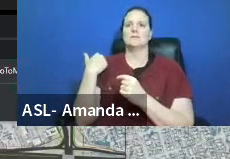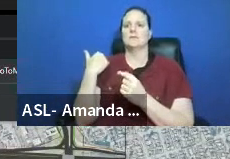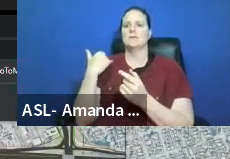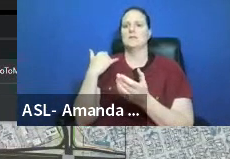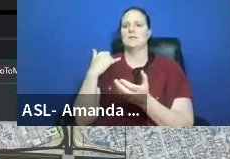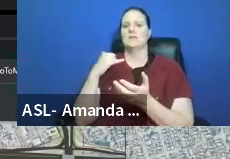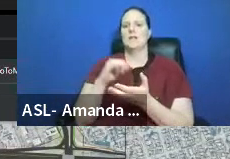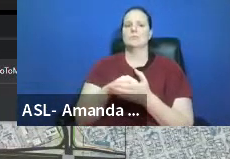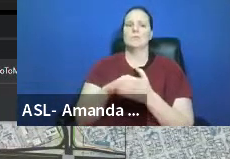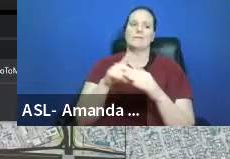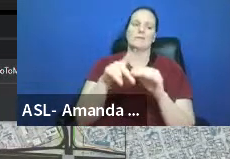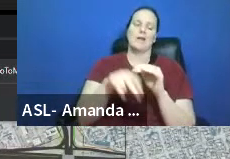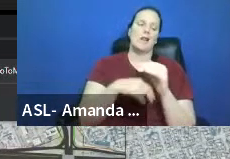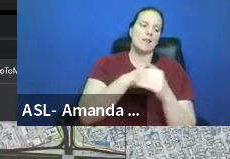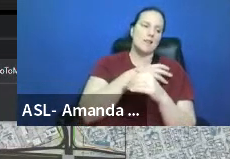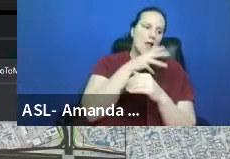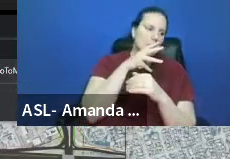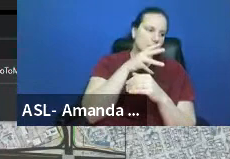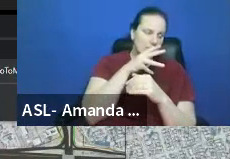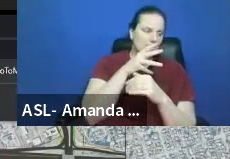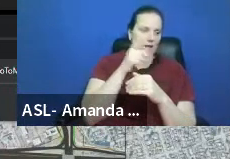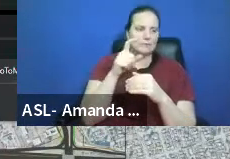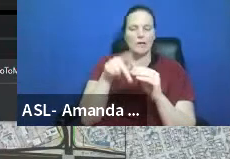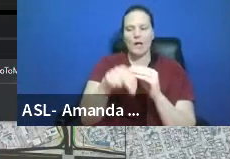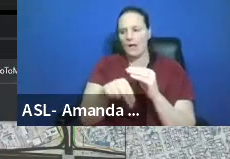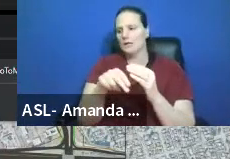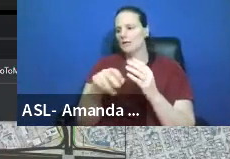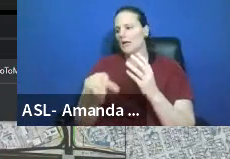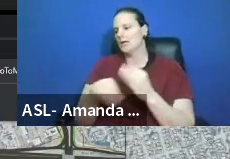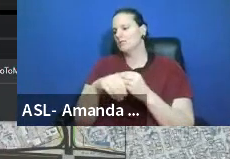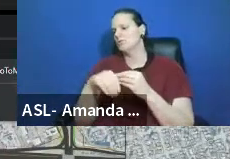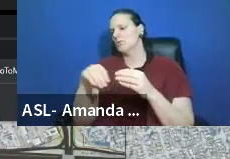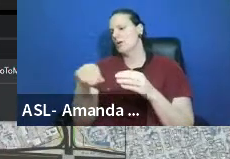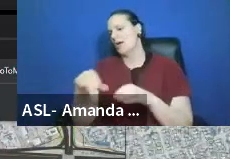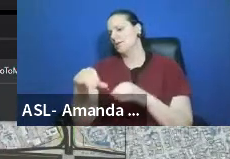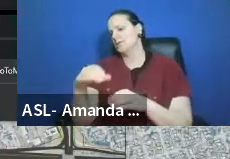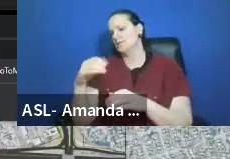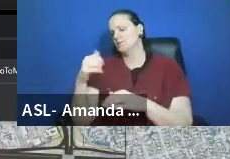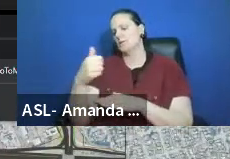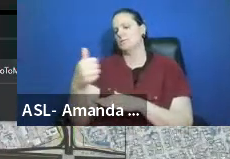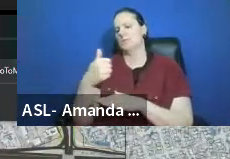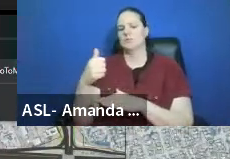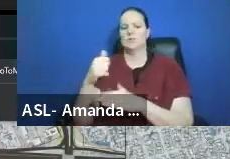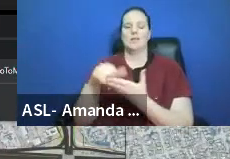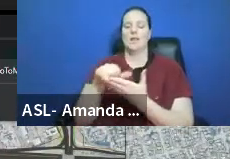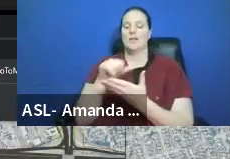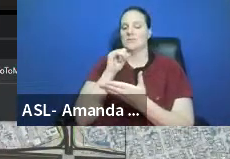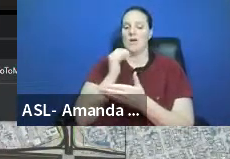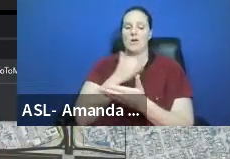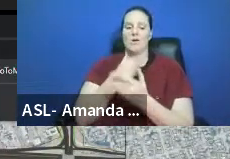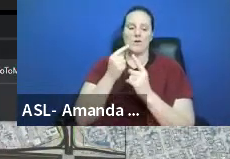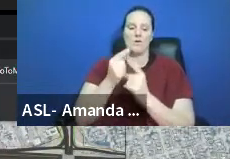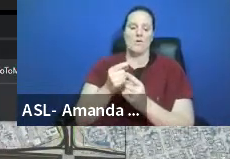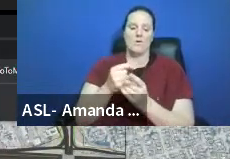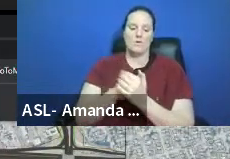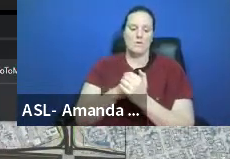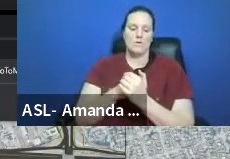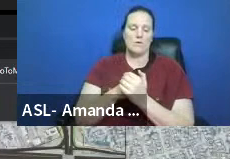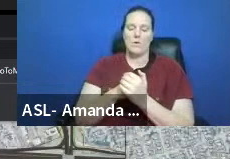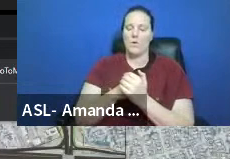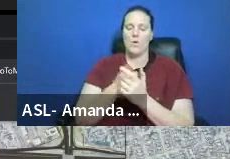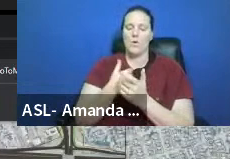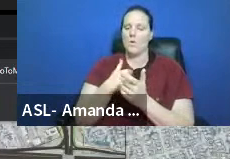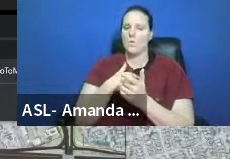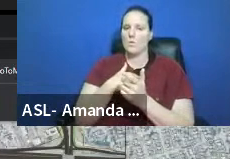have to cut some landscaping. We have to cut some, are there extra active transportation? That's not our goal. We are aimed to